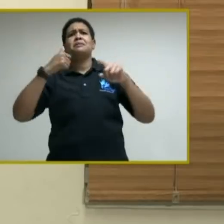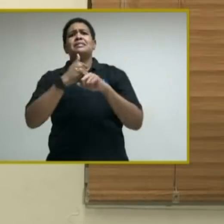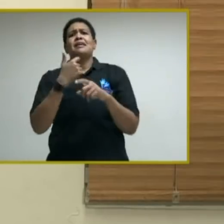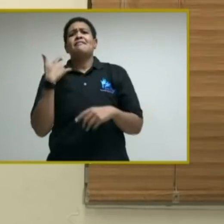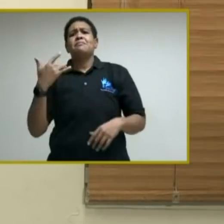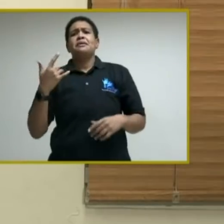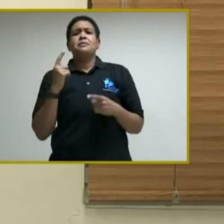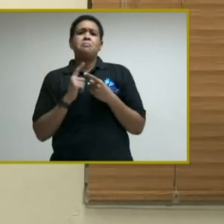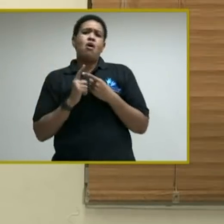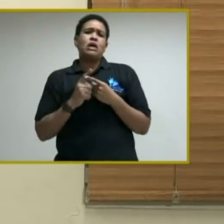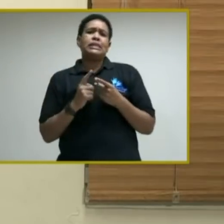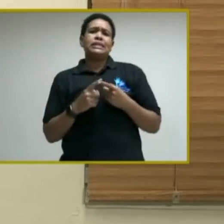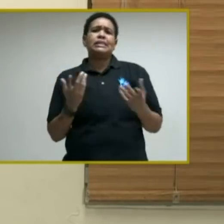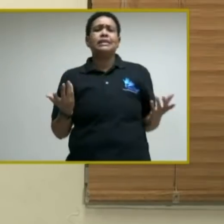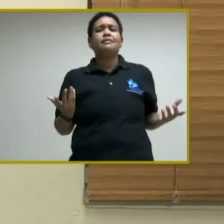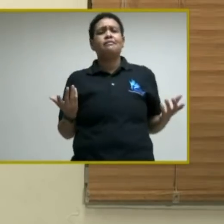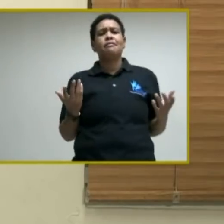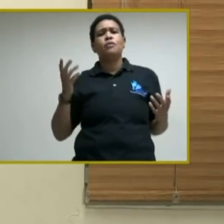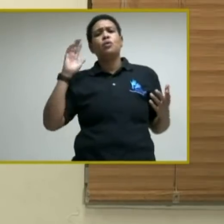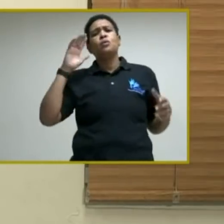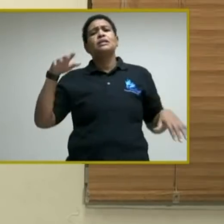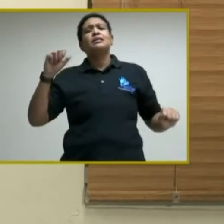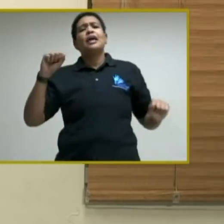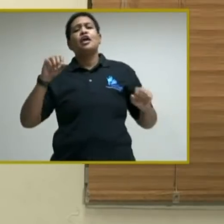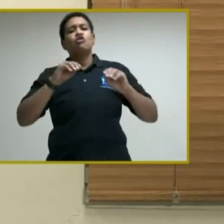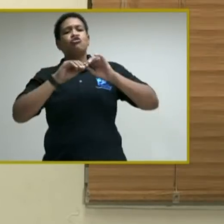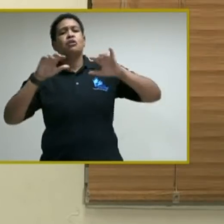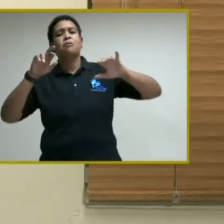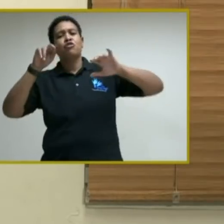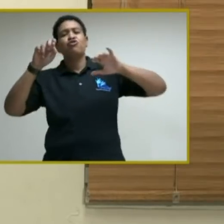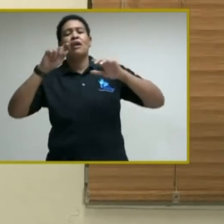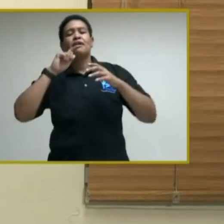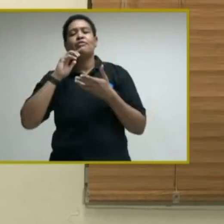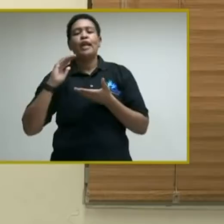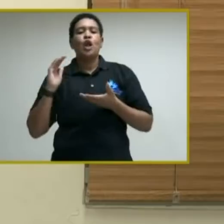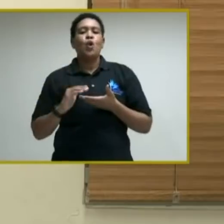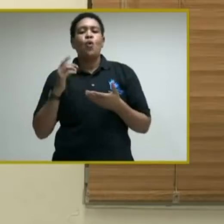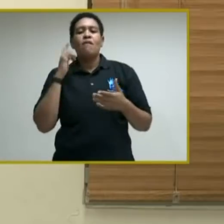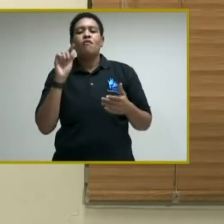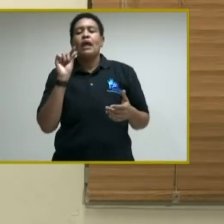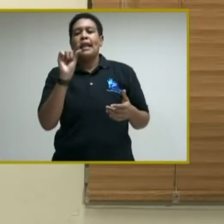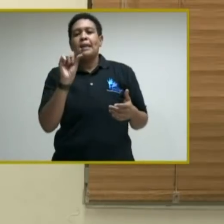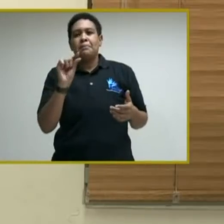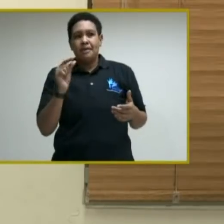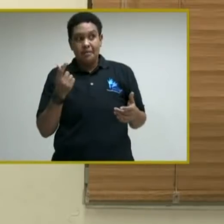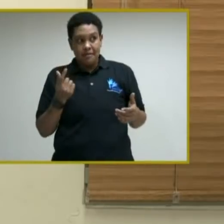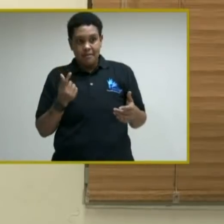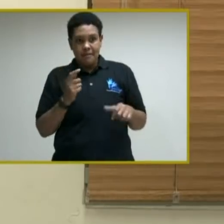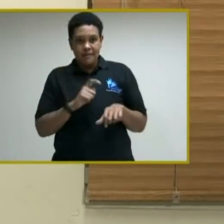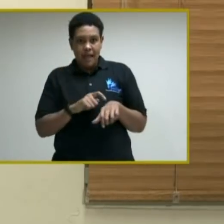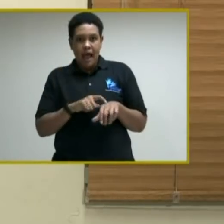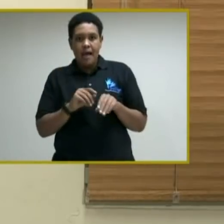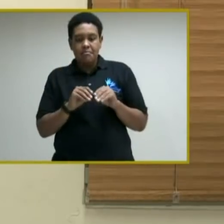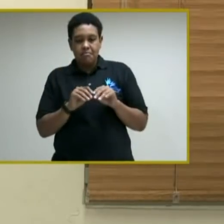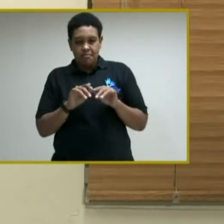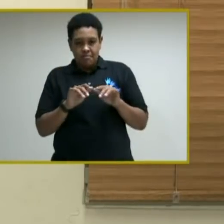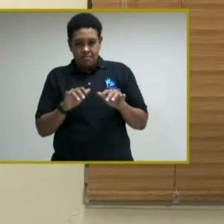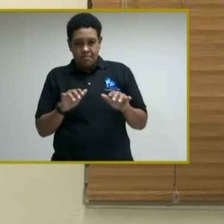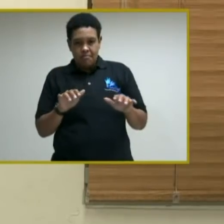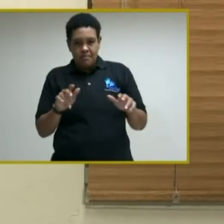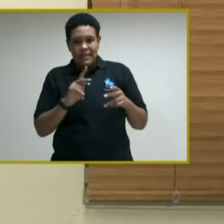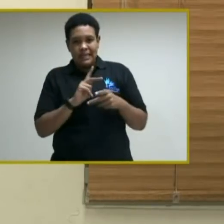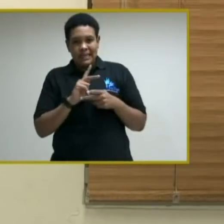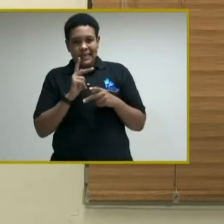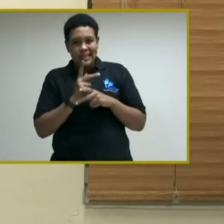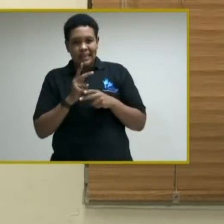are positive, then it's going to take the reproductive rate being low for a little bit of time in order to get those